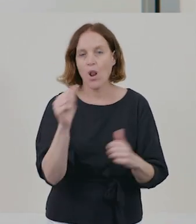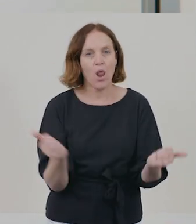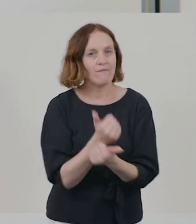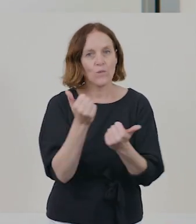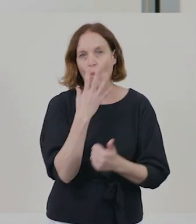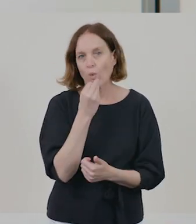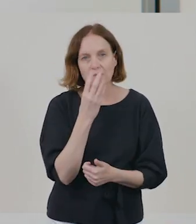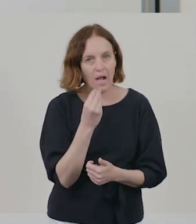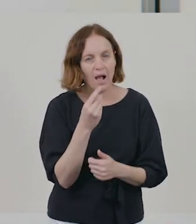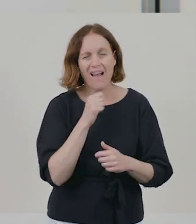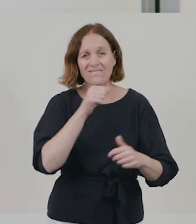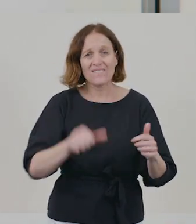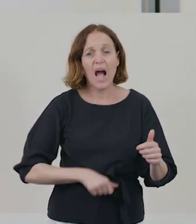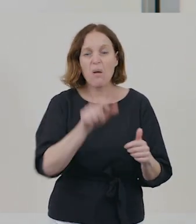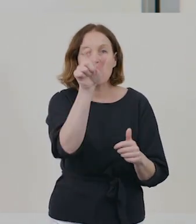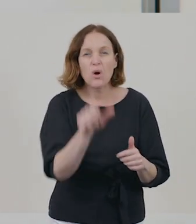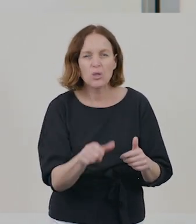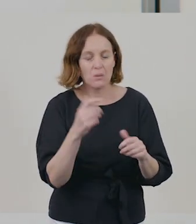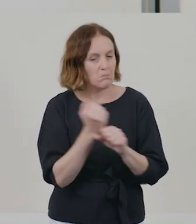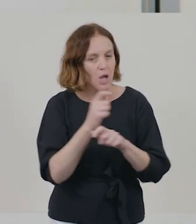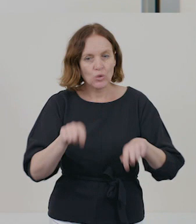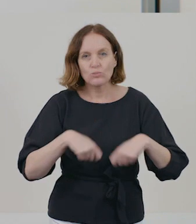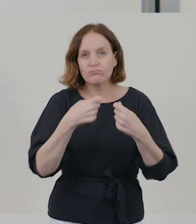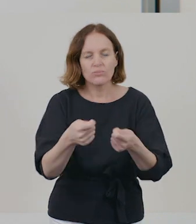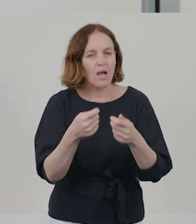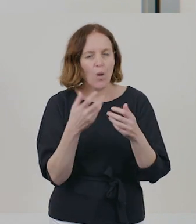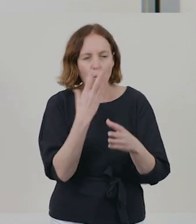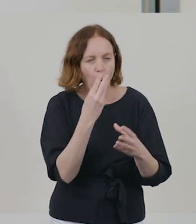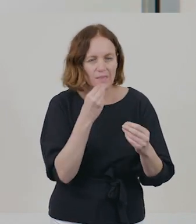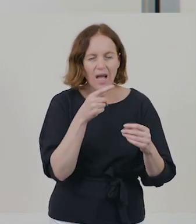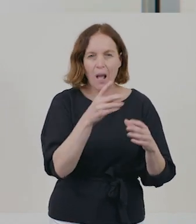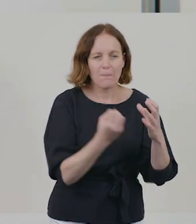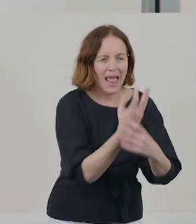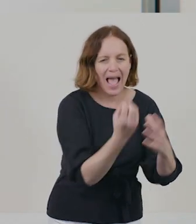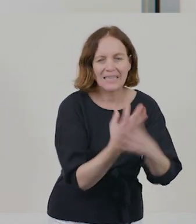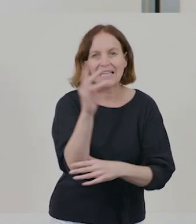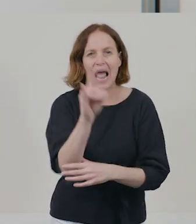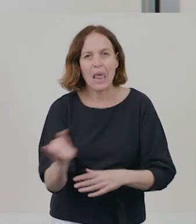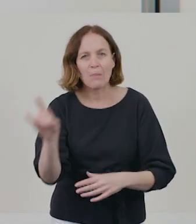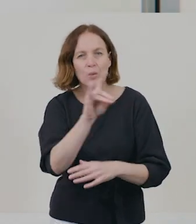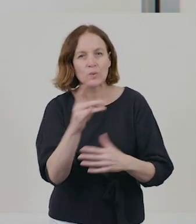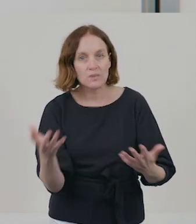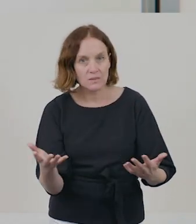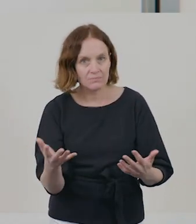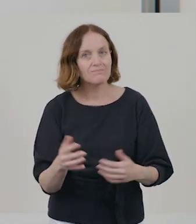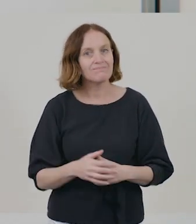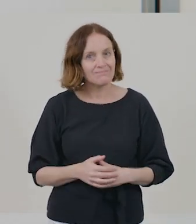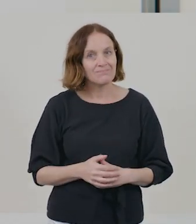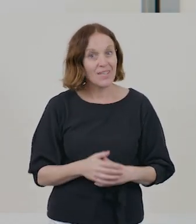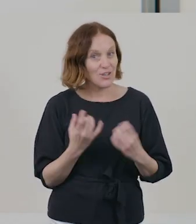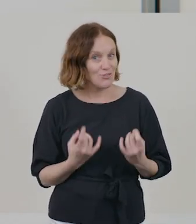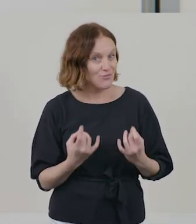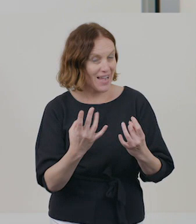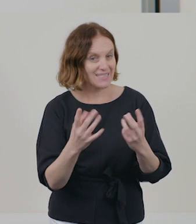not get enough water. So a farmer would have to make sure they are providing plenty of water for their plants and their animals.